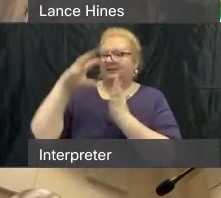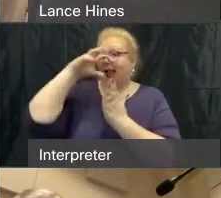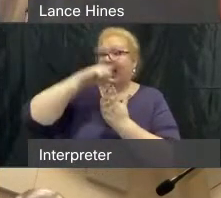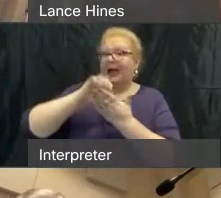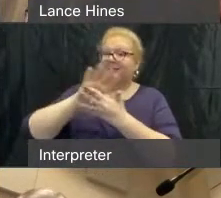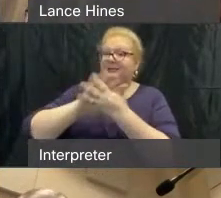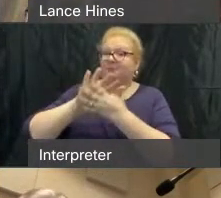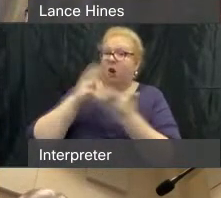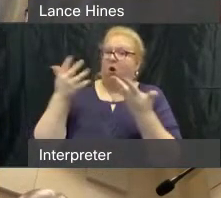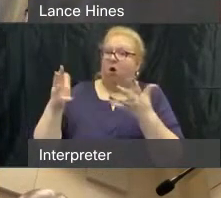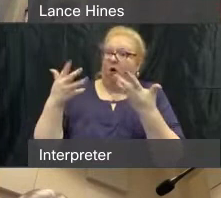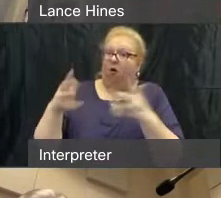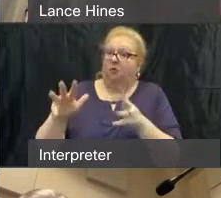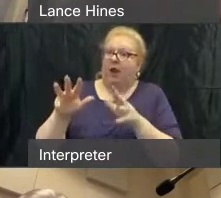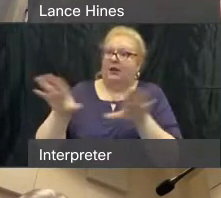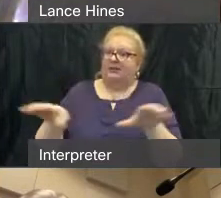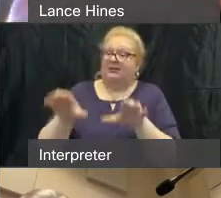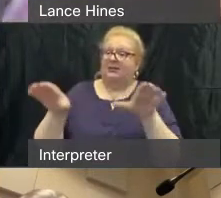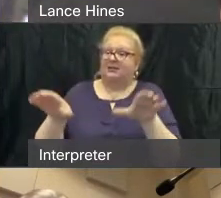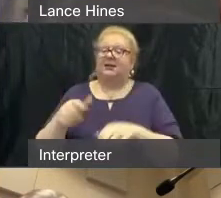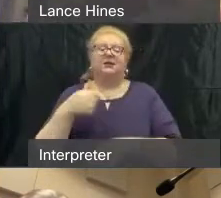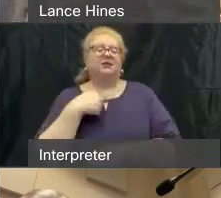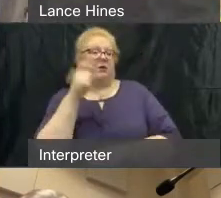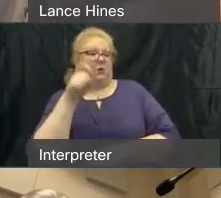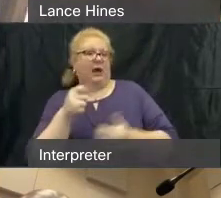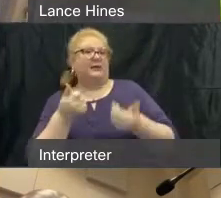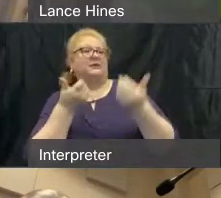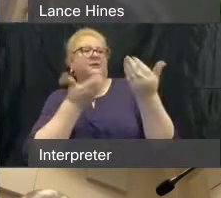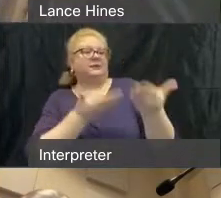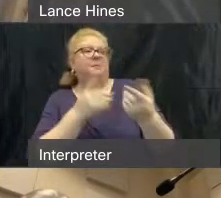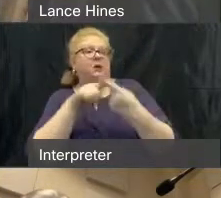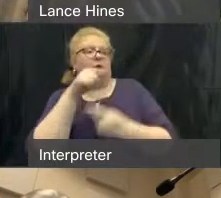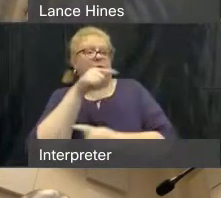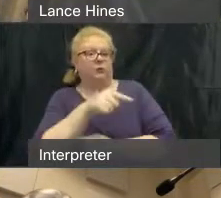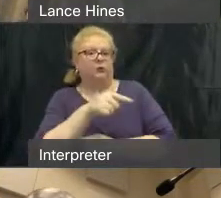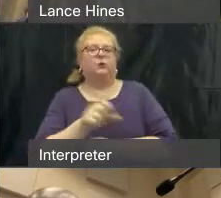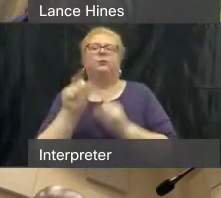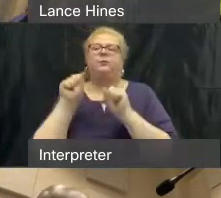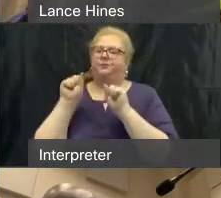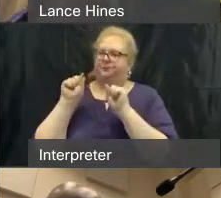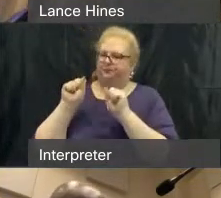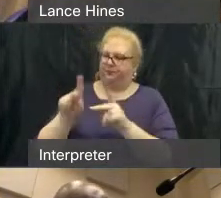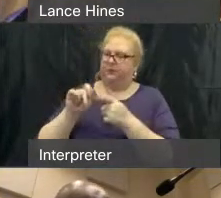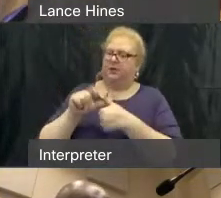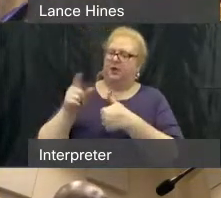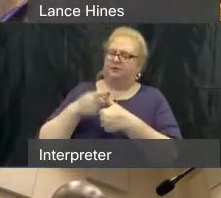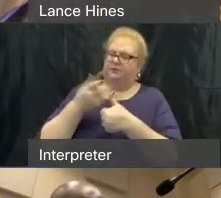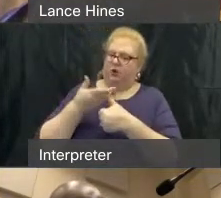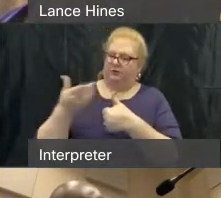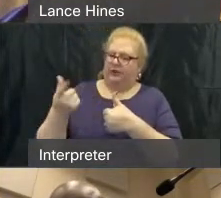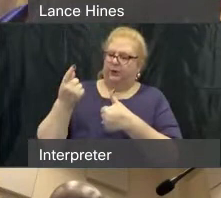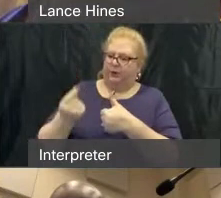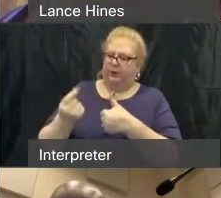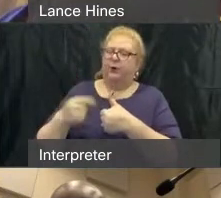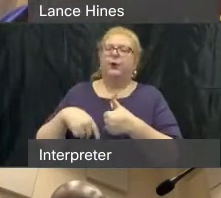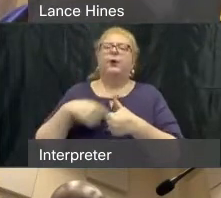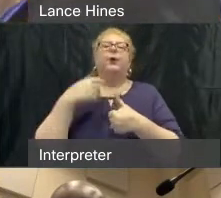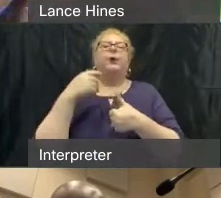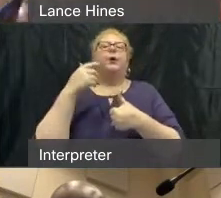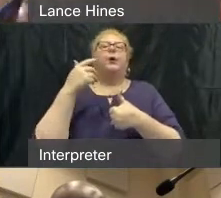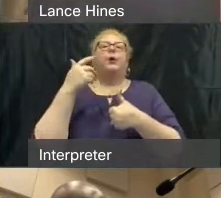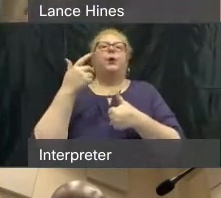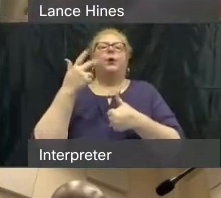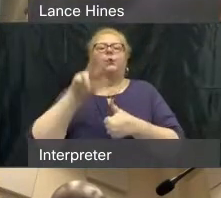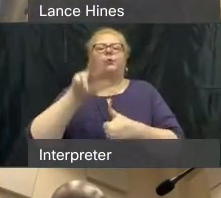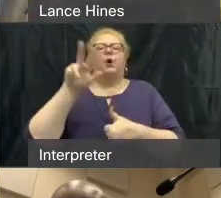have. So I will submit that to you? Yes, ma'am. Okay, that's one. Then the 36th Street